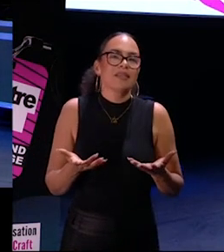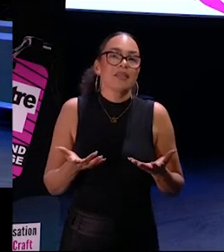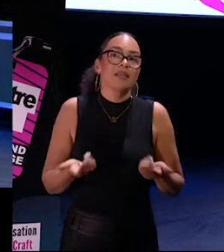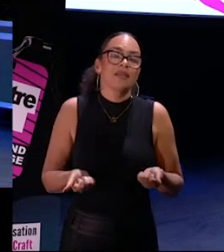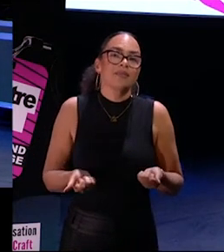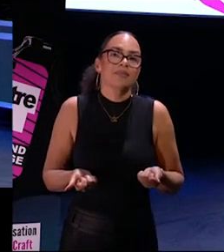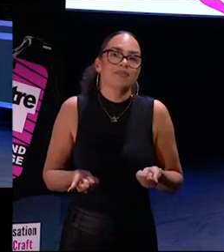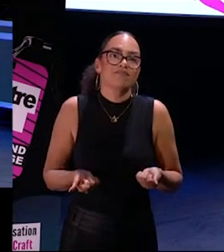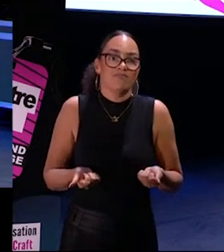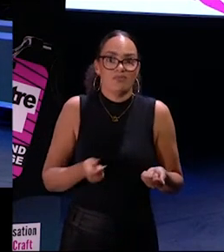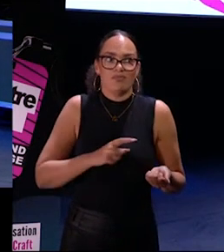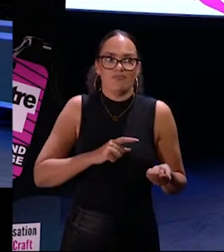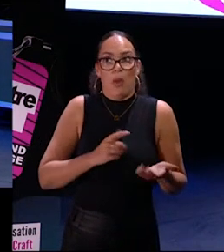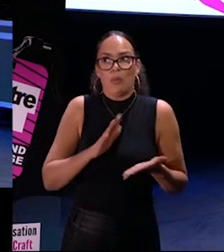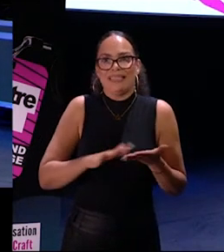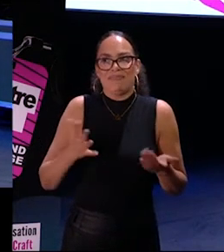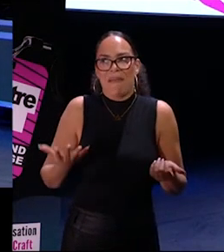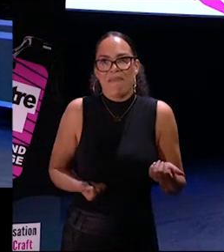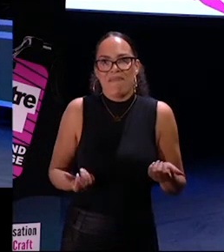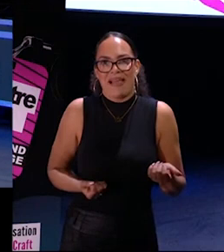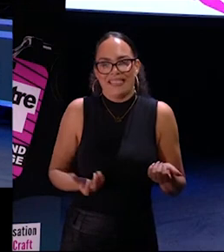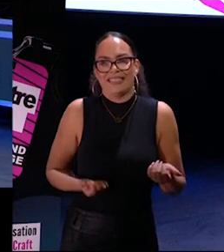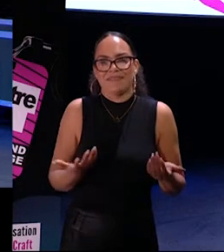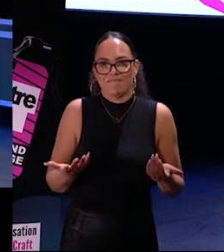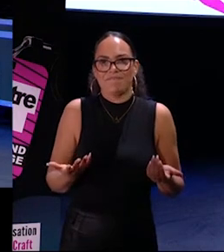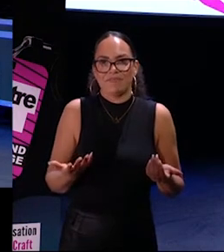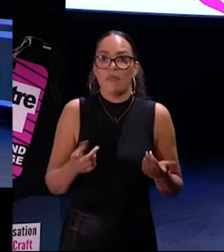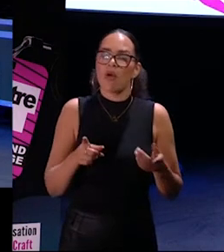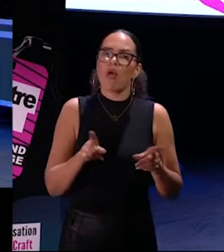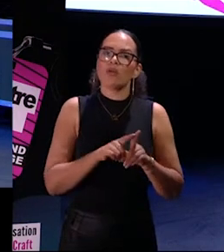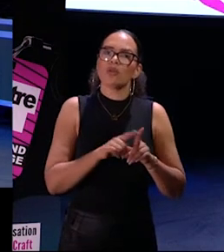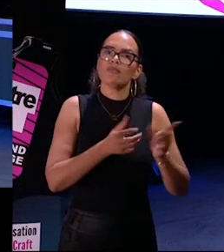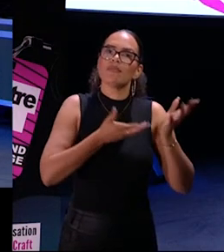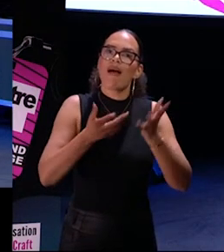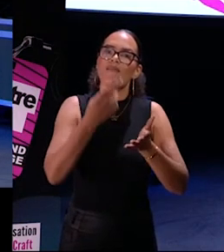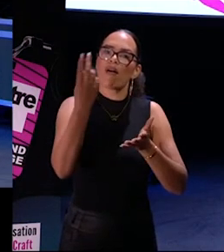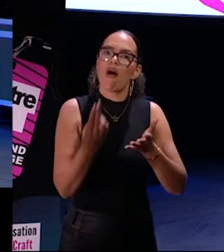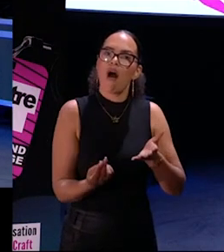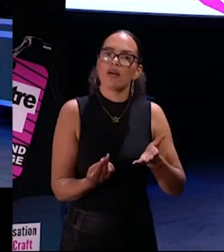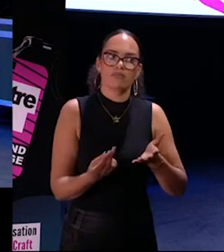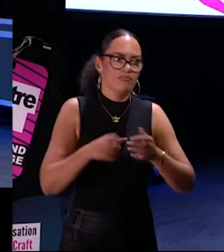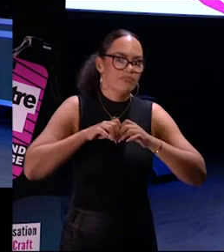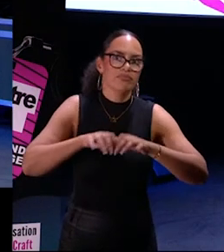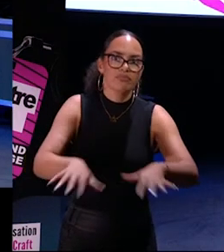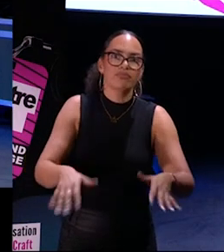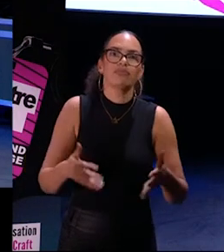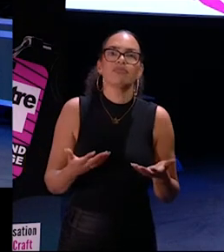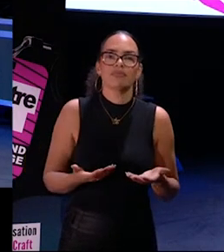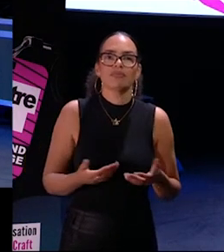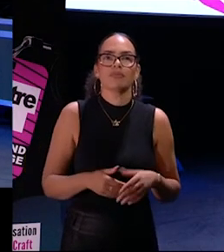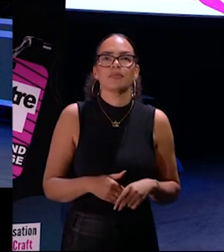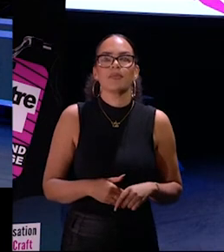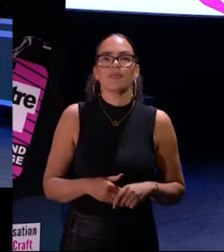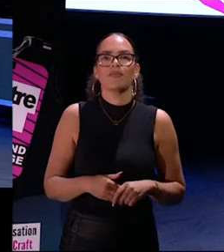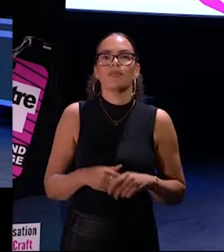predominantly so they can keep on making money, but then also to deliver art to the masses. And one of the